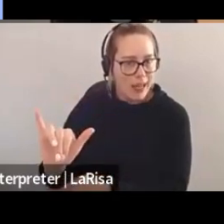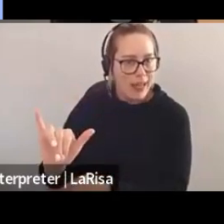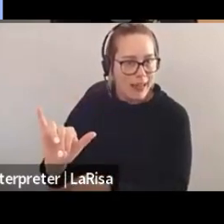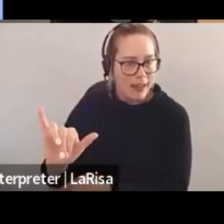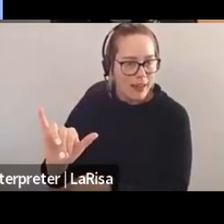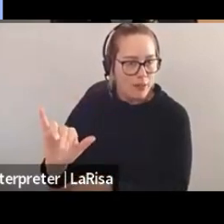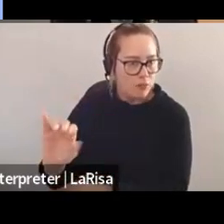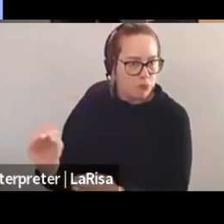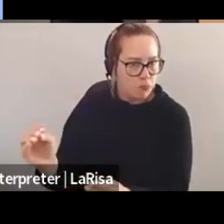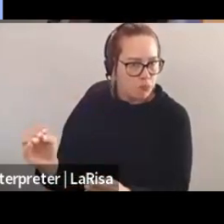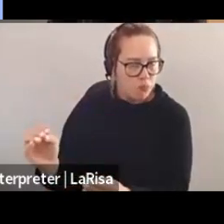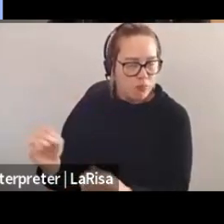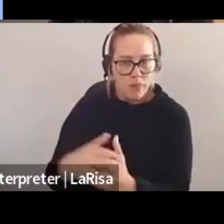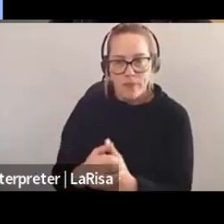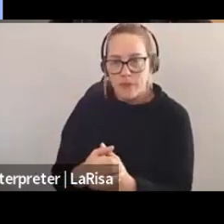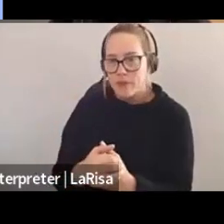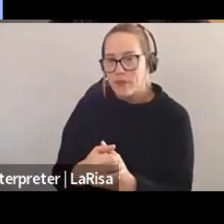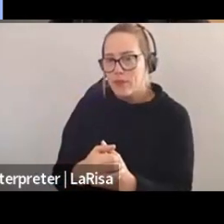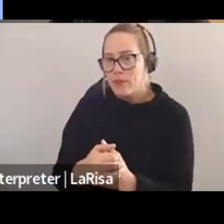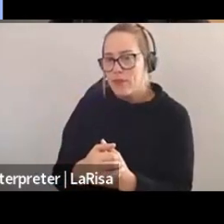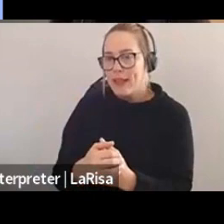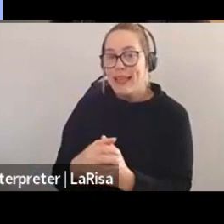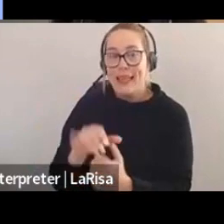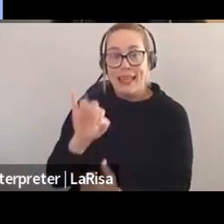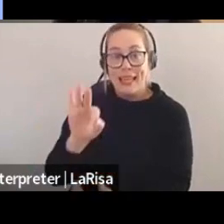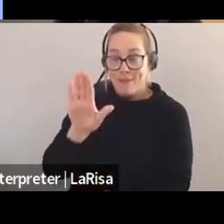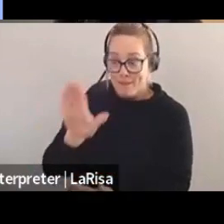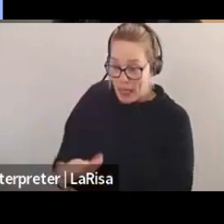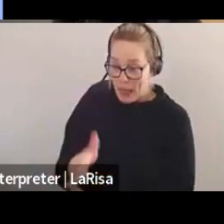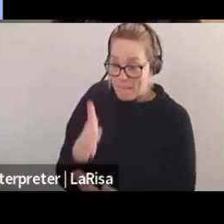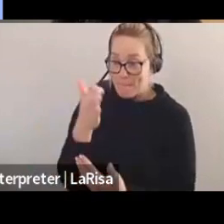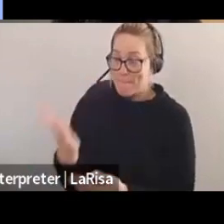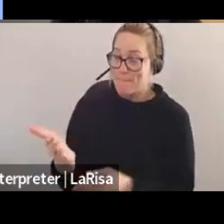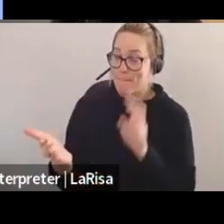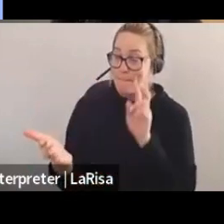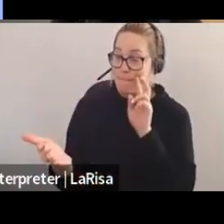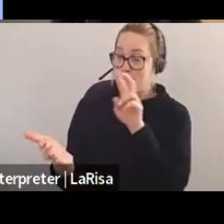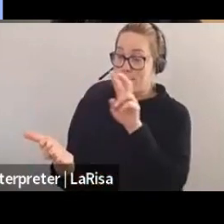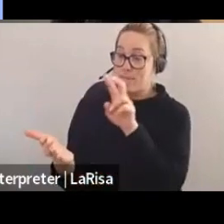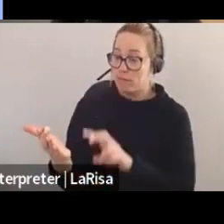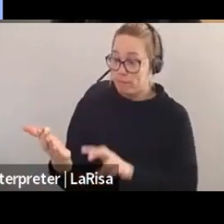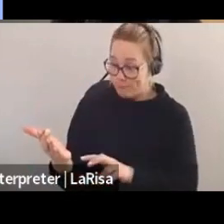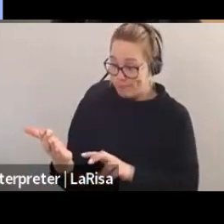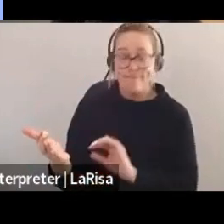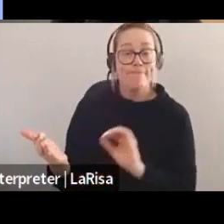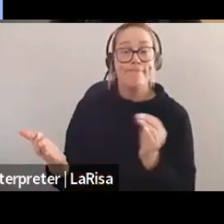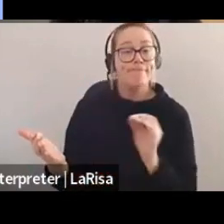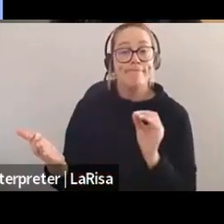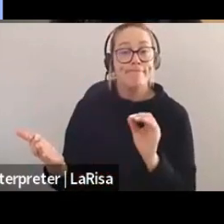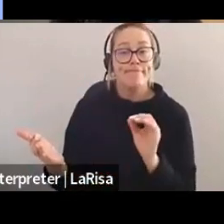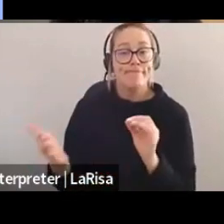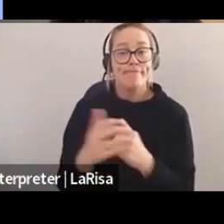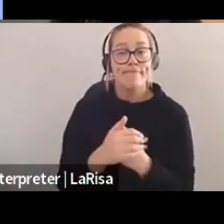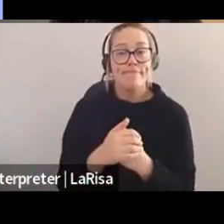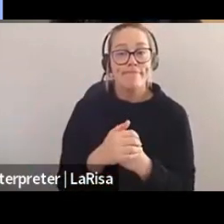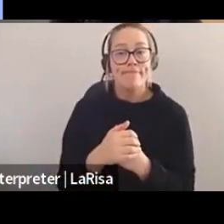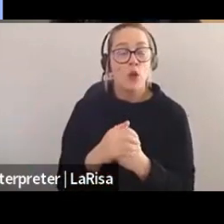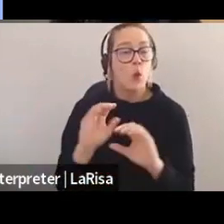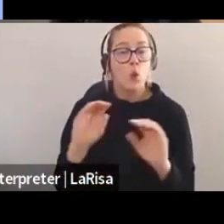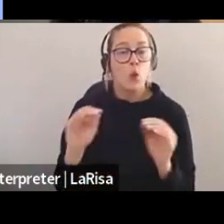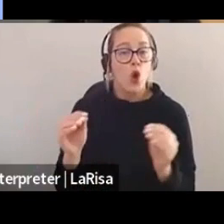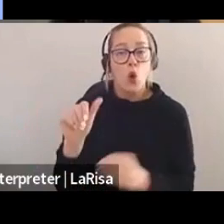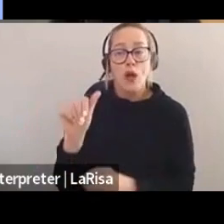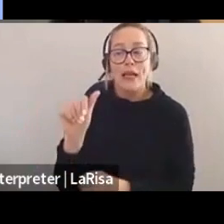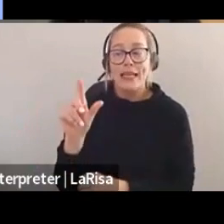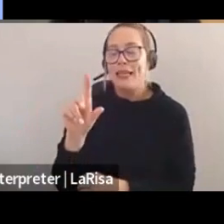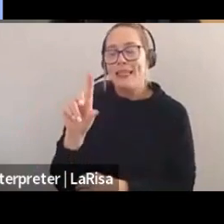dairy. You look on the back. I'm turning the back around to the ingredients list, and it says it does not. There's